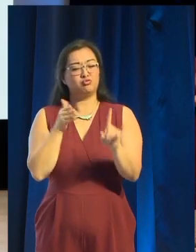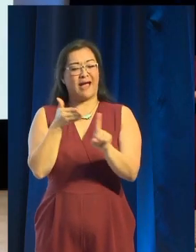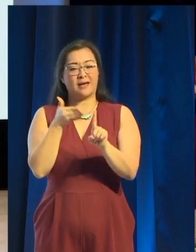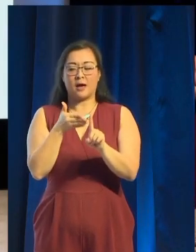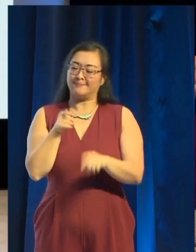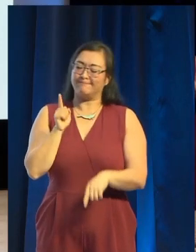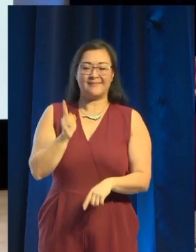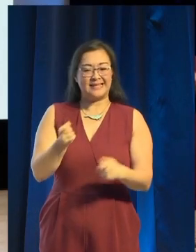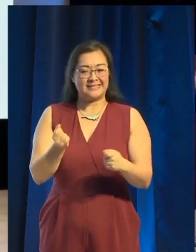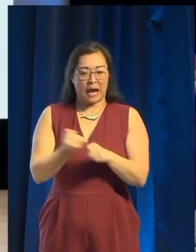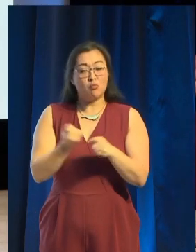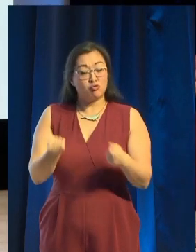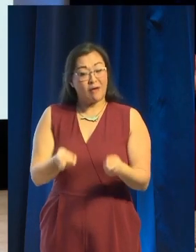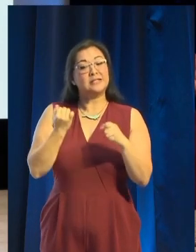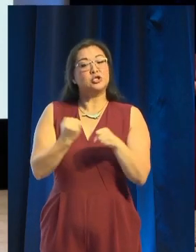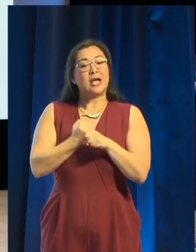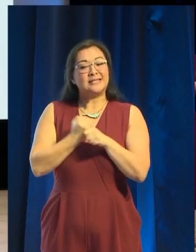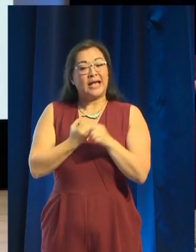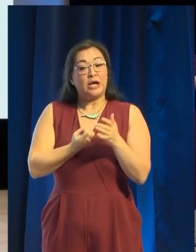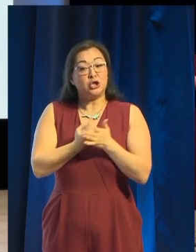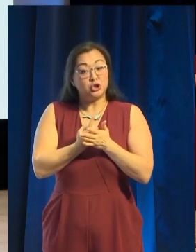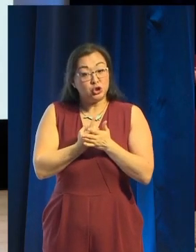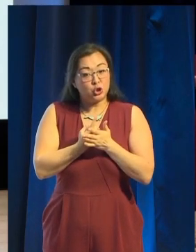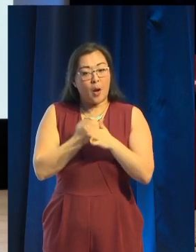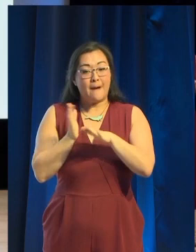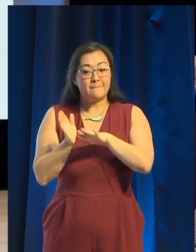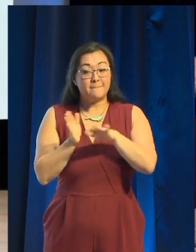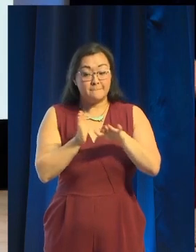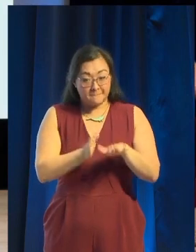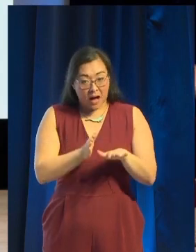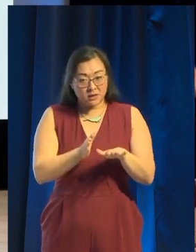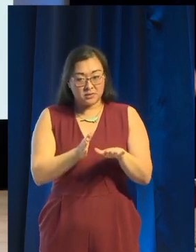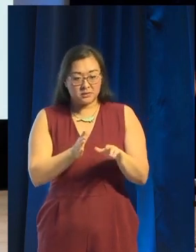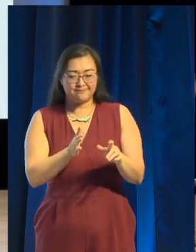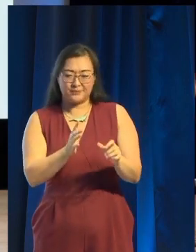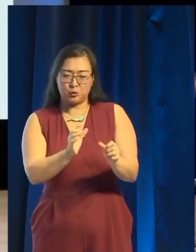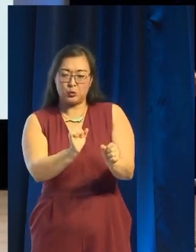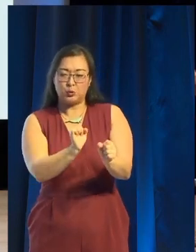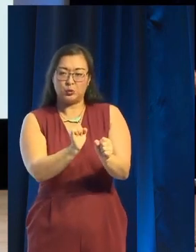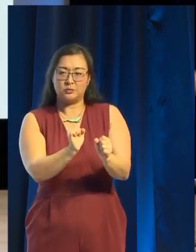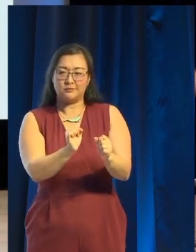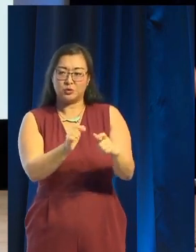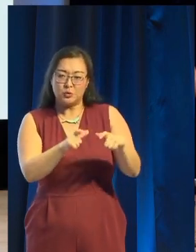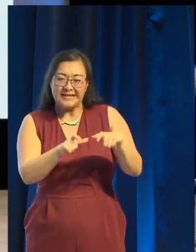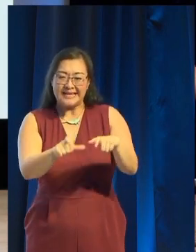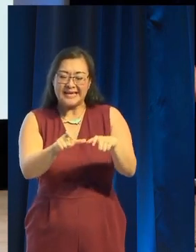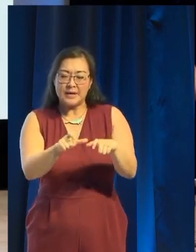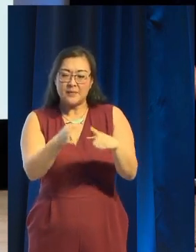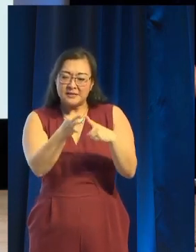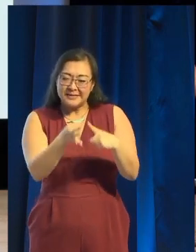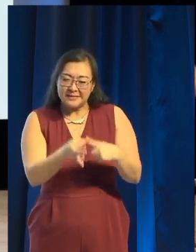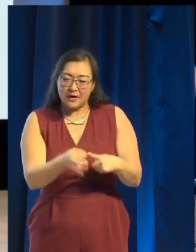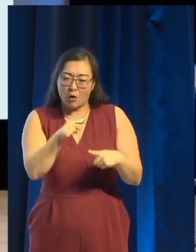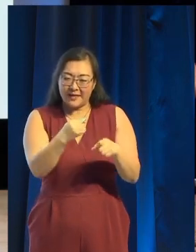also to keep the specificities of the genre without prejudices. So, writing a